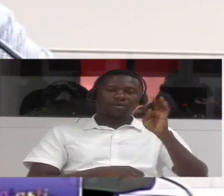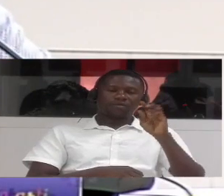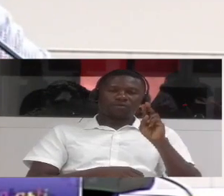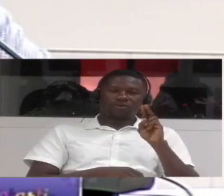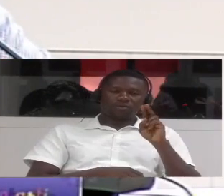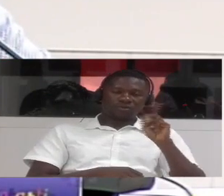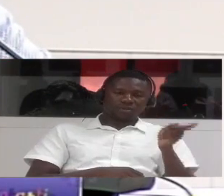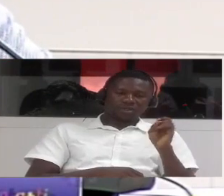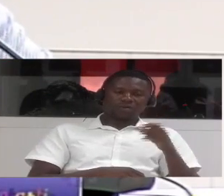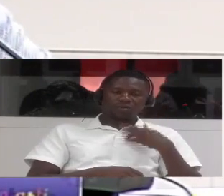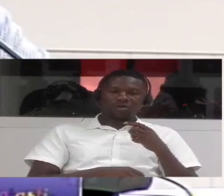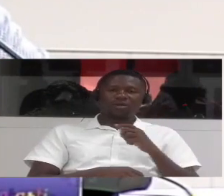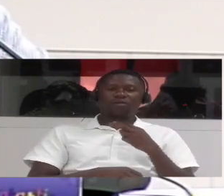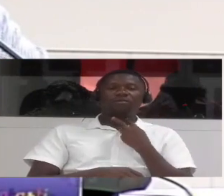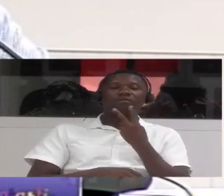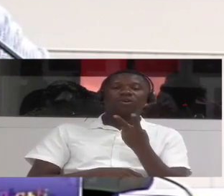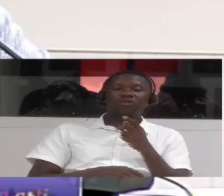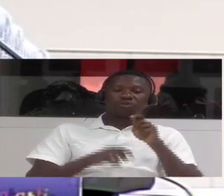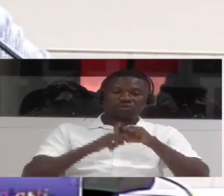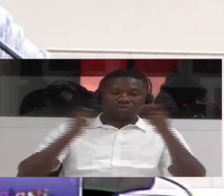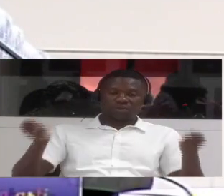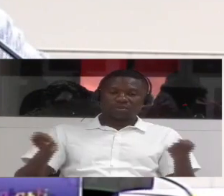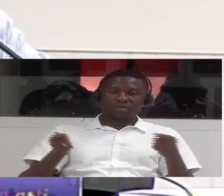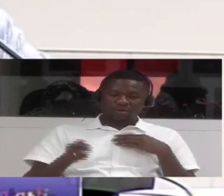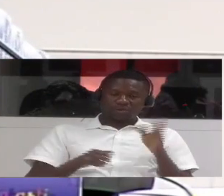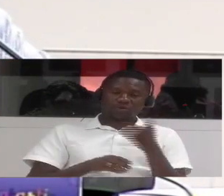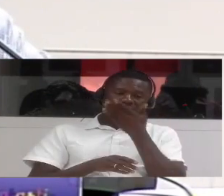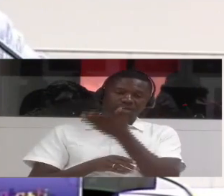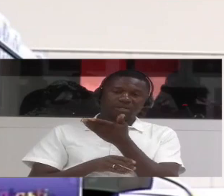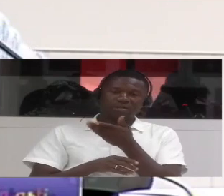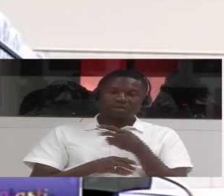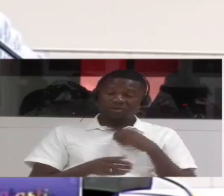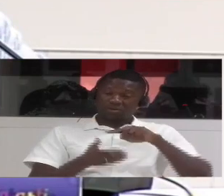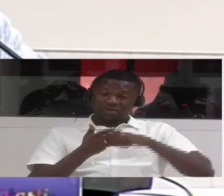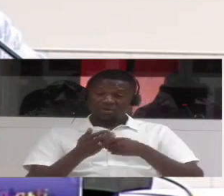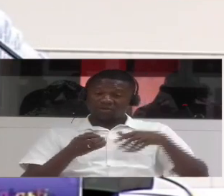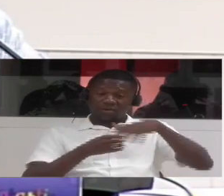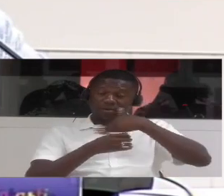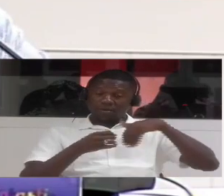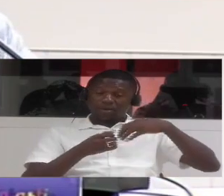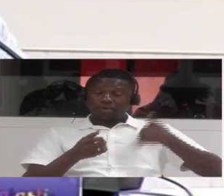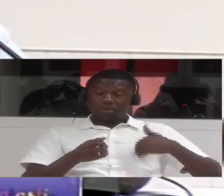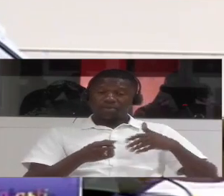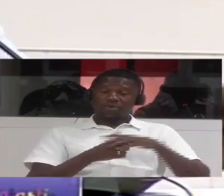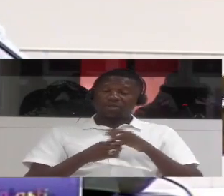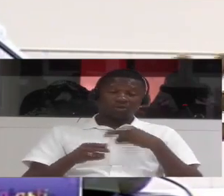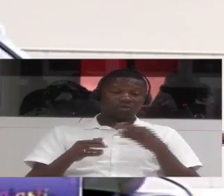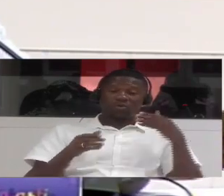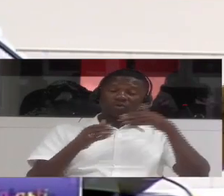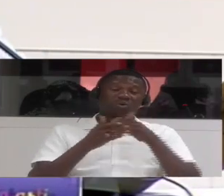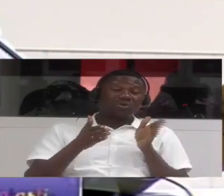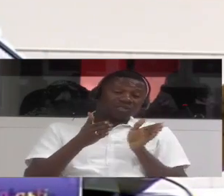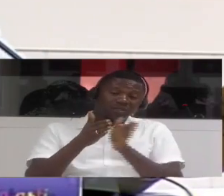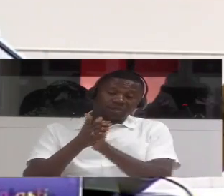Voice newspaper. So he went there, and then he was just in the middle of the crowd. He didn't even go to where